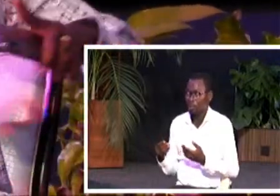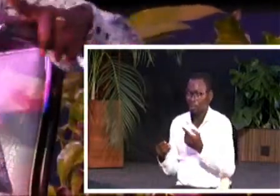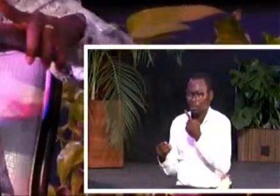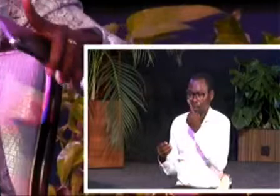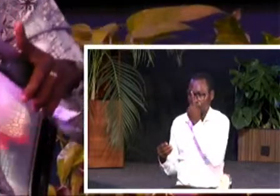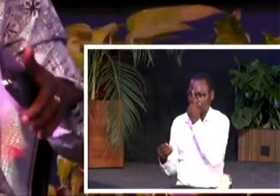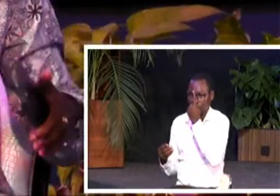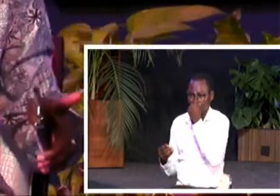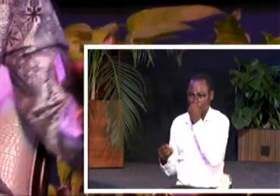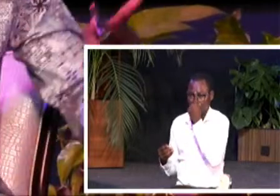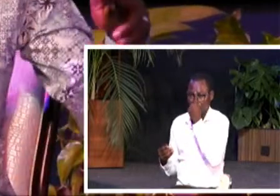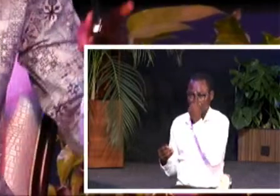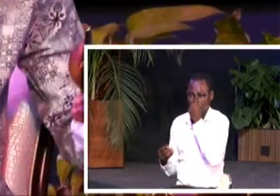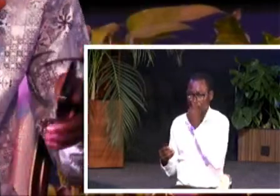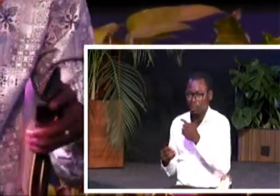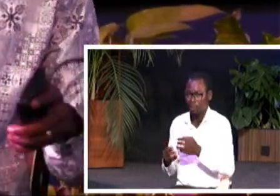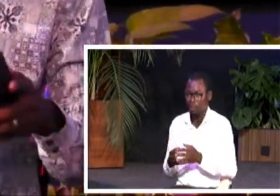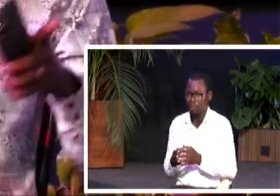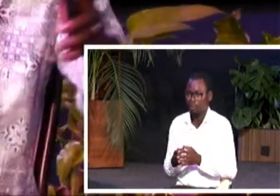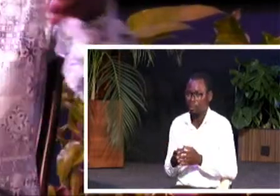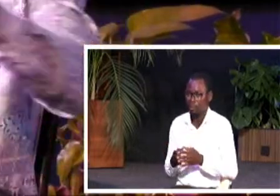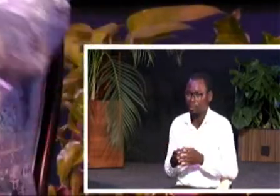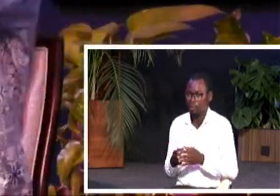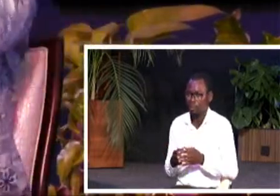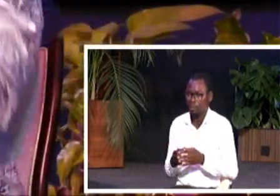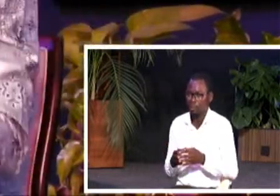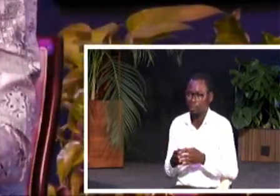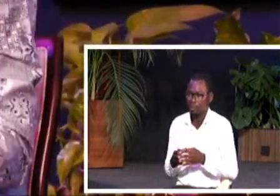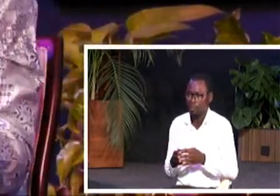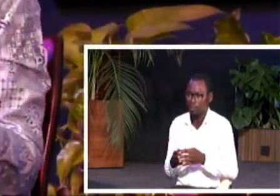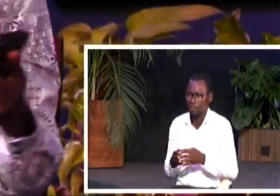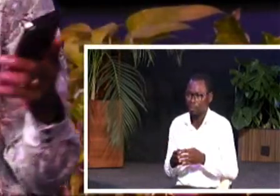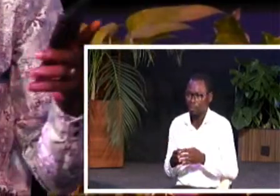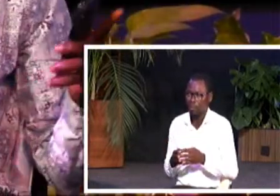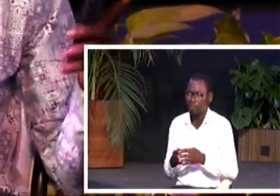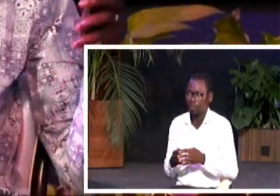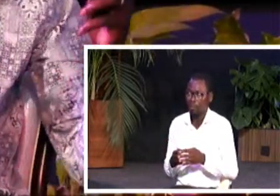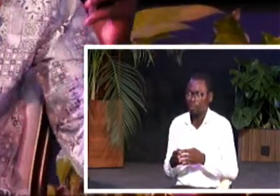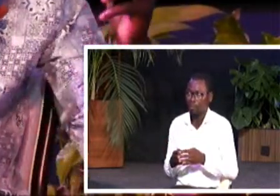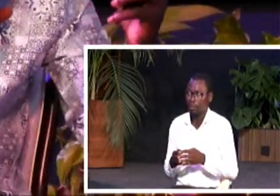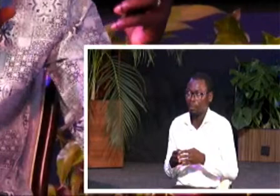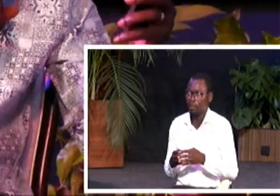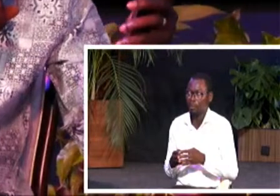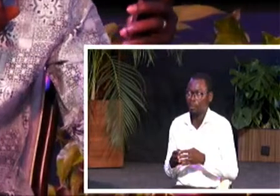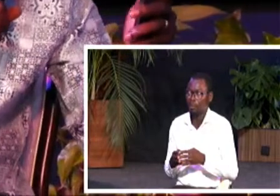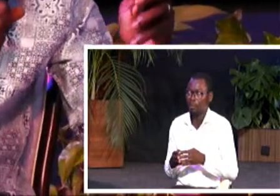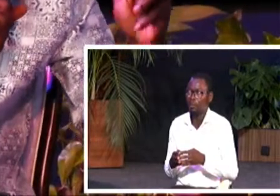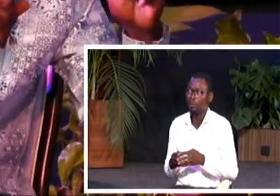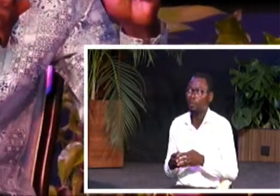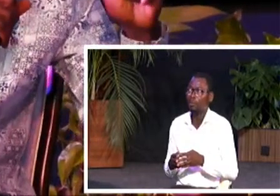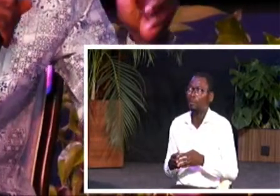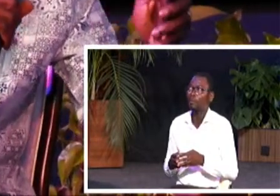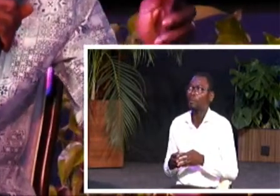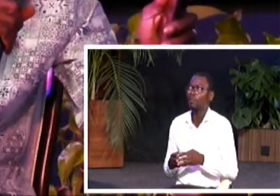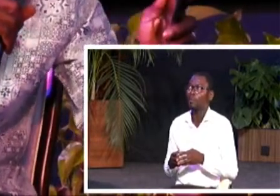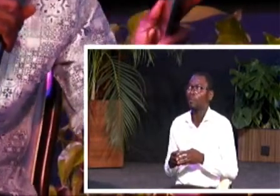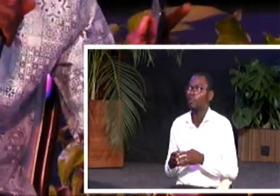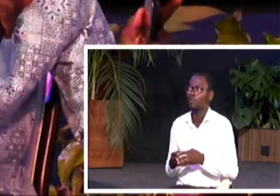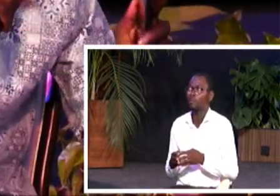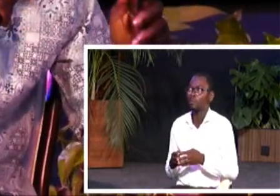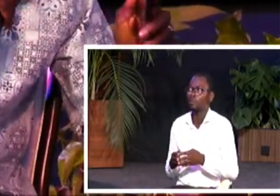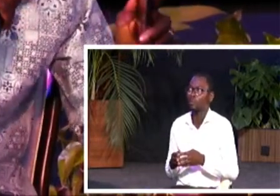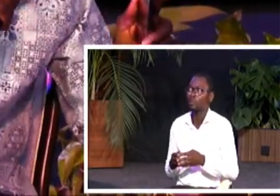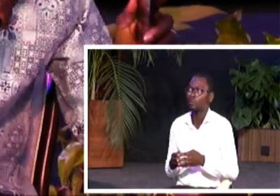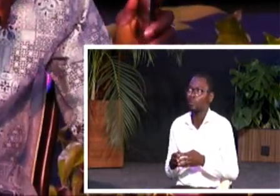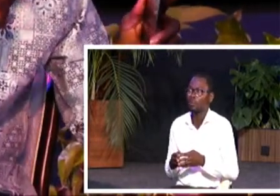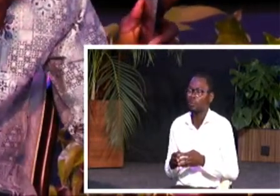supply, but they are not meeting. And that's where you must come in, Maximus. But before you come in, let's go to there's a one question hanging. If you can quickly speak to you from Nyameche,